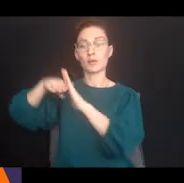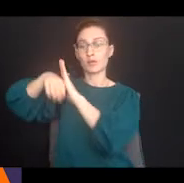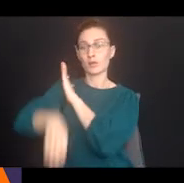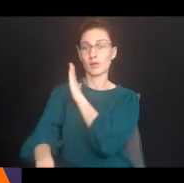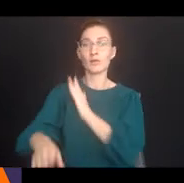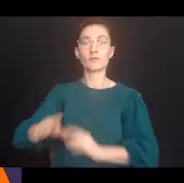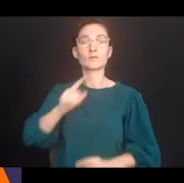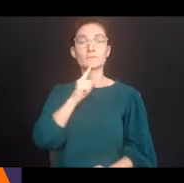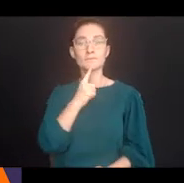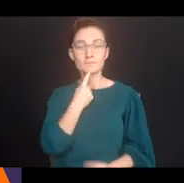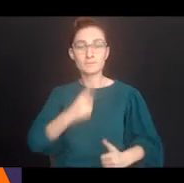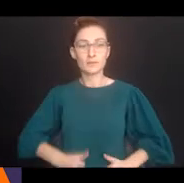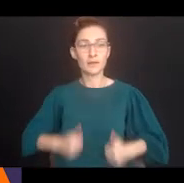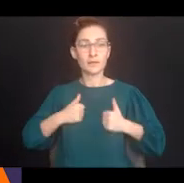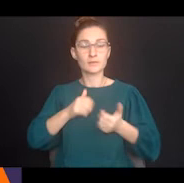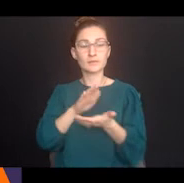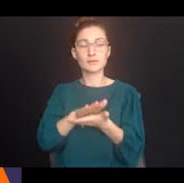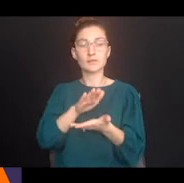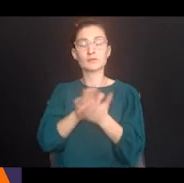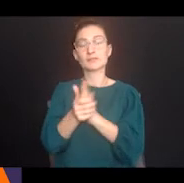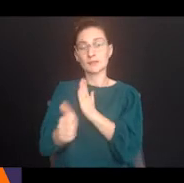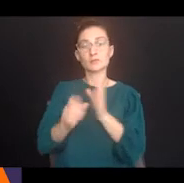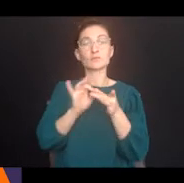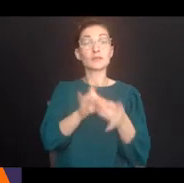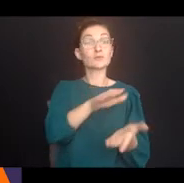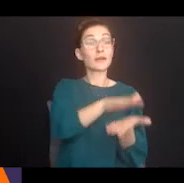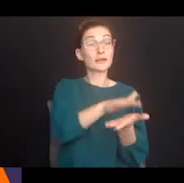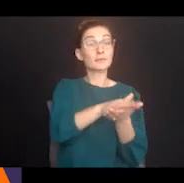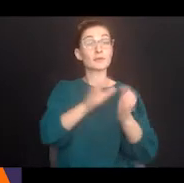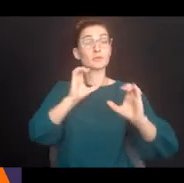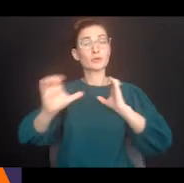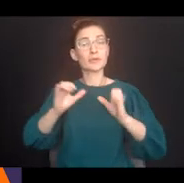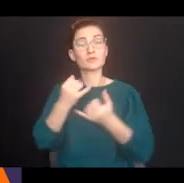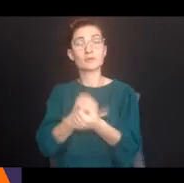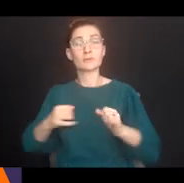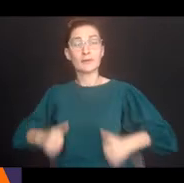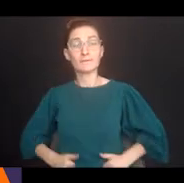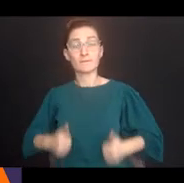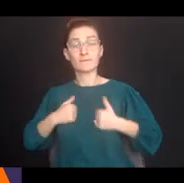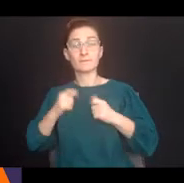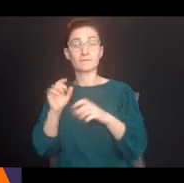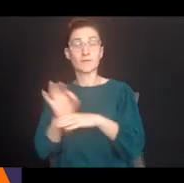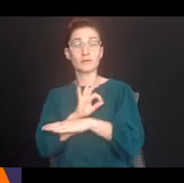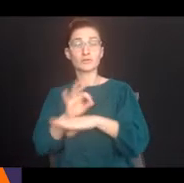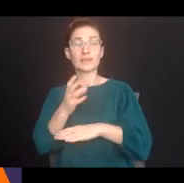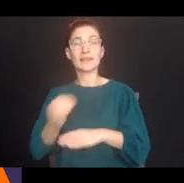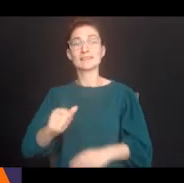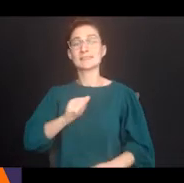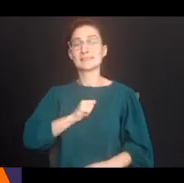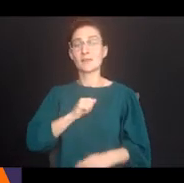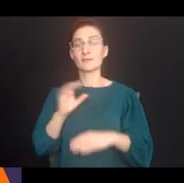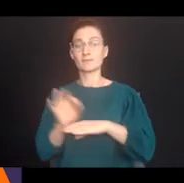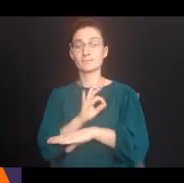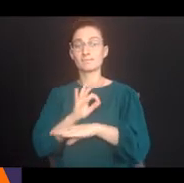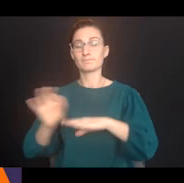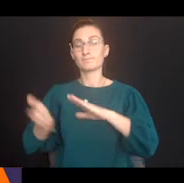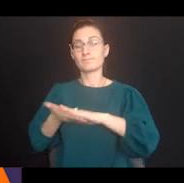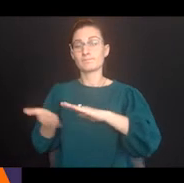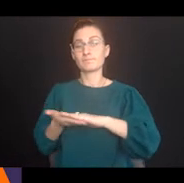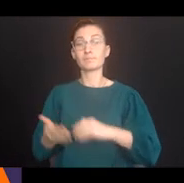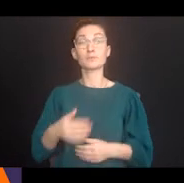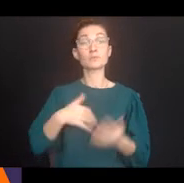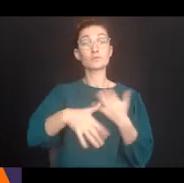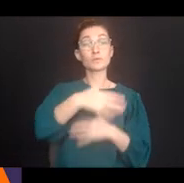critical life skills related to academics, communication, independent functioning, and self-sufficiency, social or